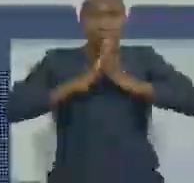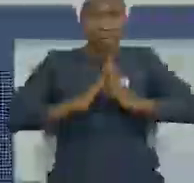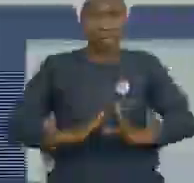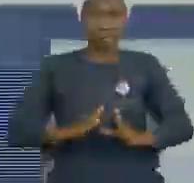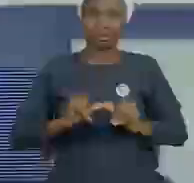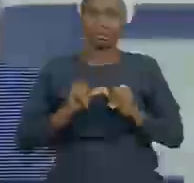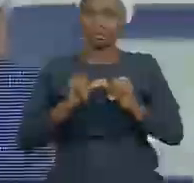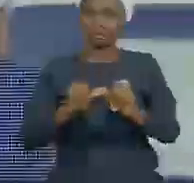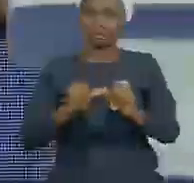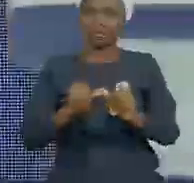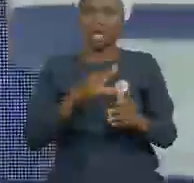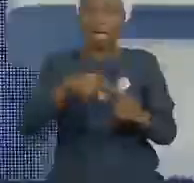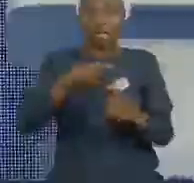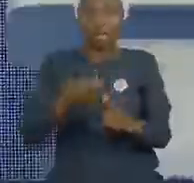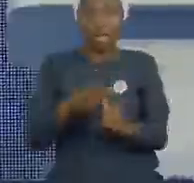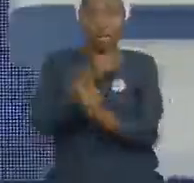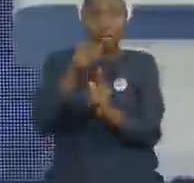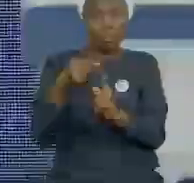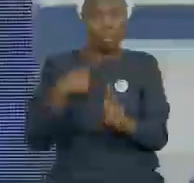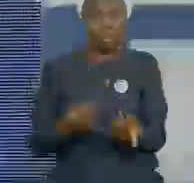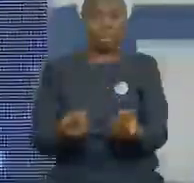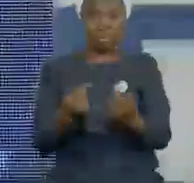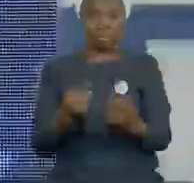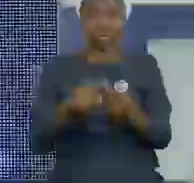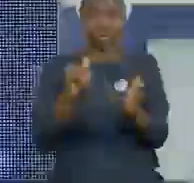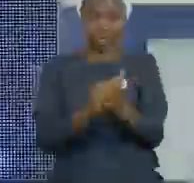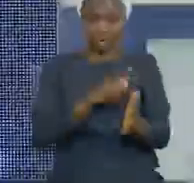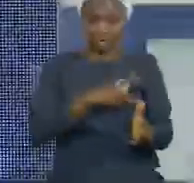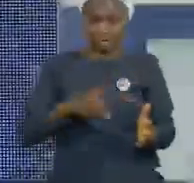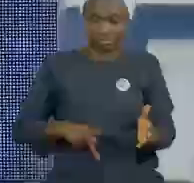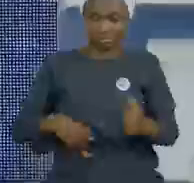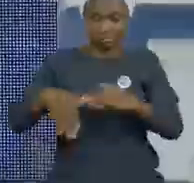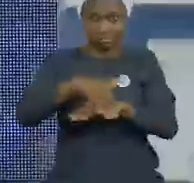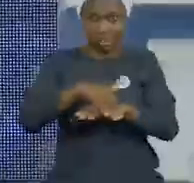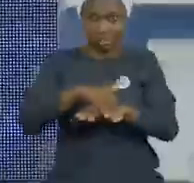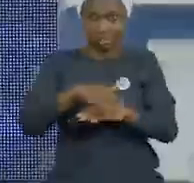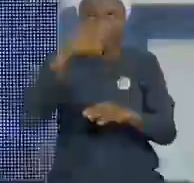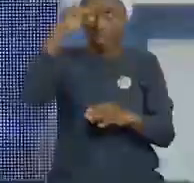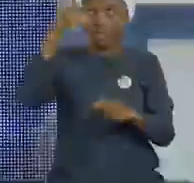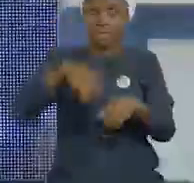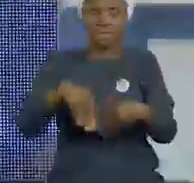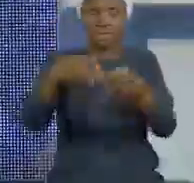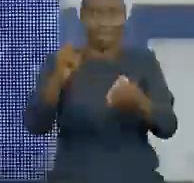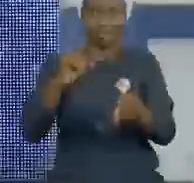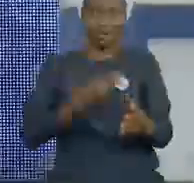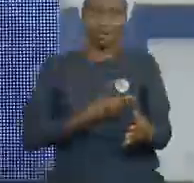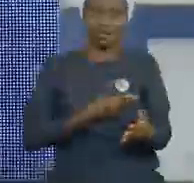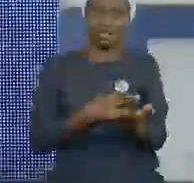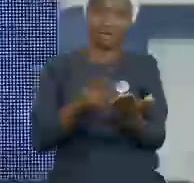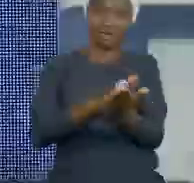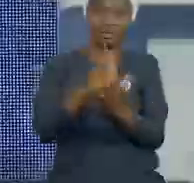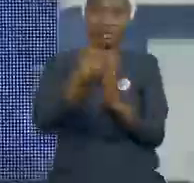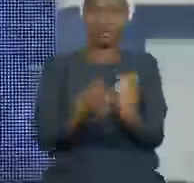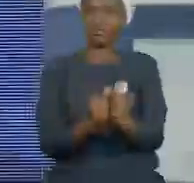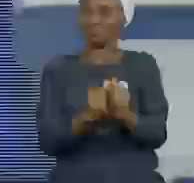then when we come to that kingdom, he gives us righteousness without